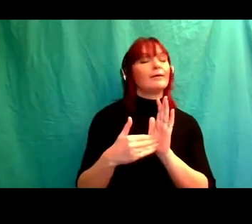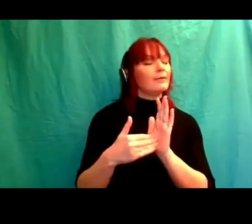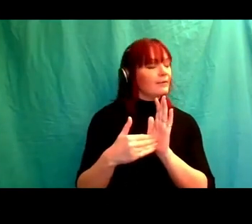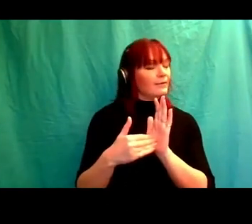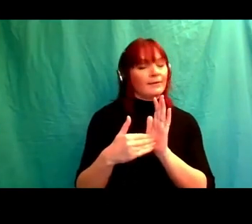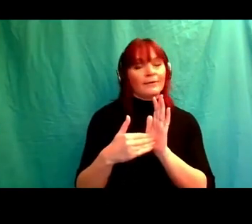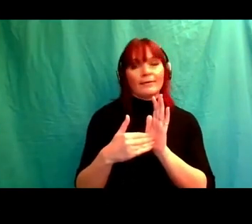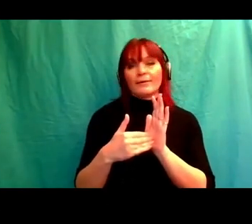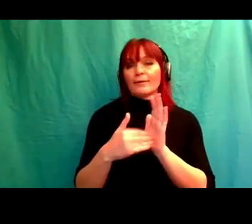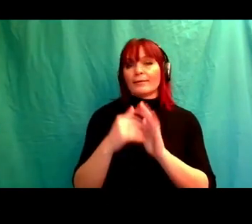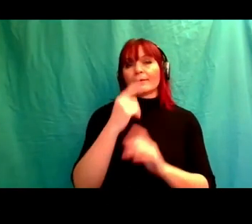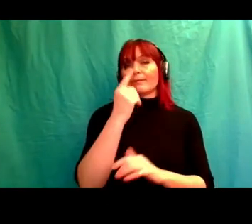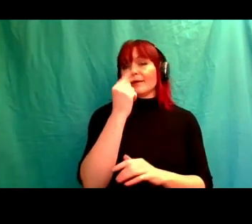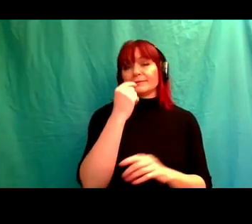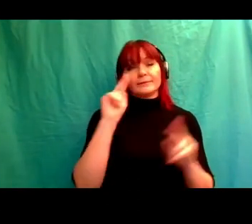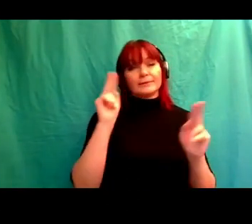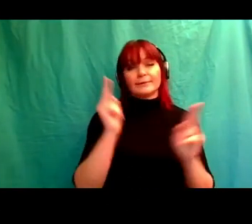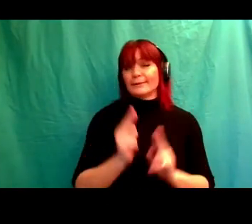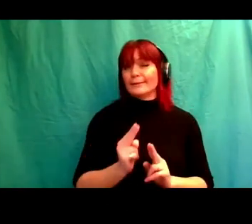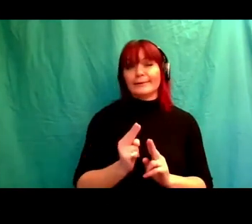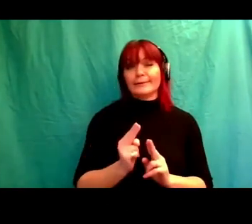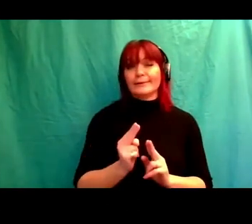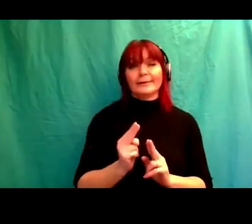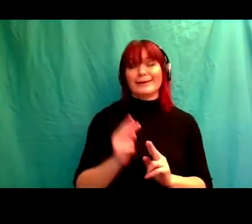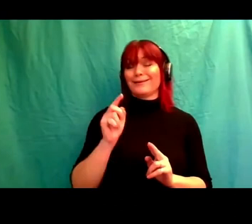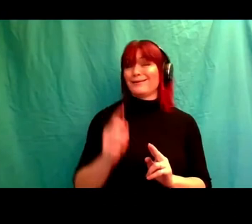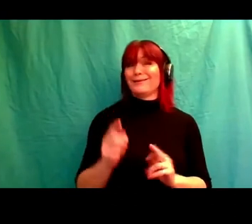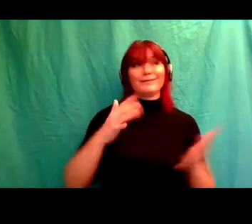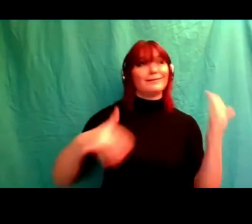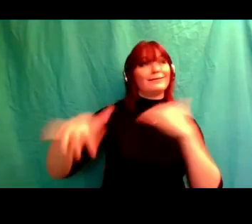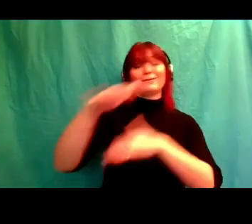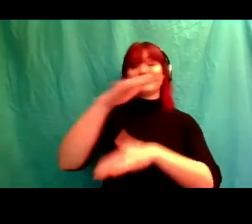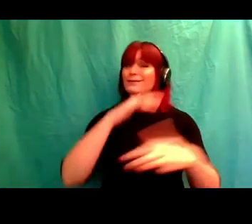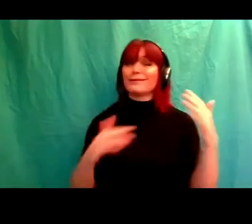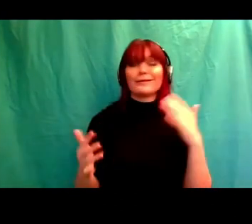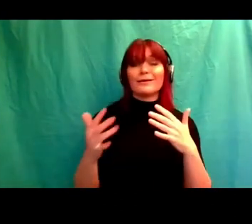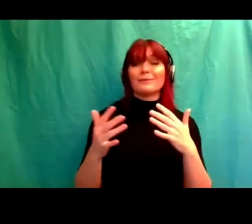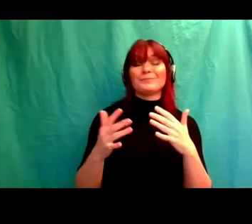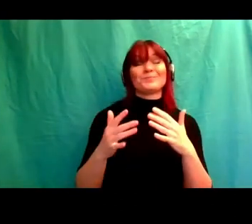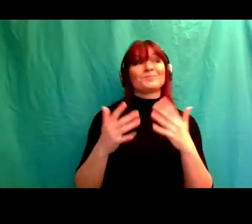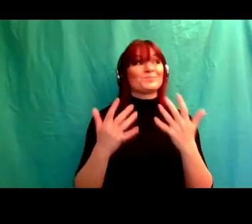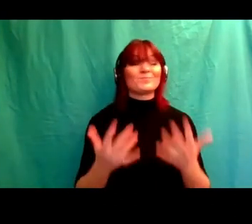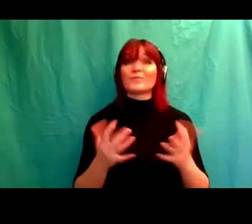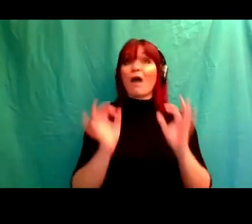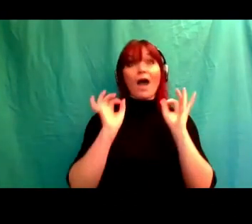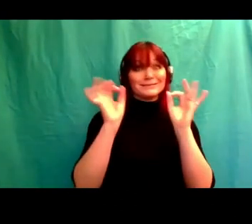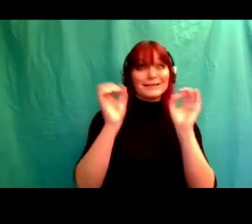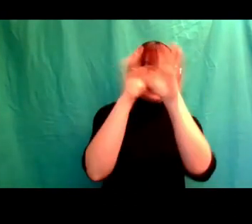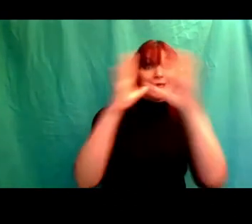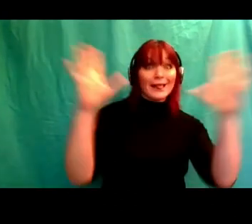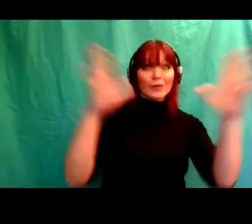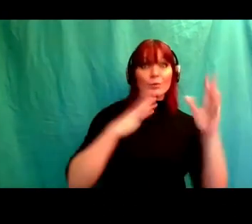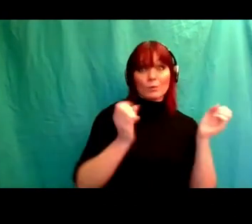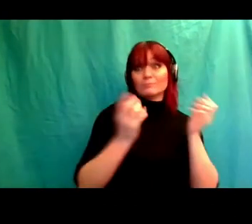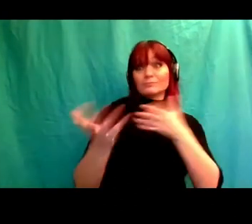capacity in the system at the moment. So I absolutely echo the points that Sally and Siva have made, but fundamentally, in terms